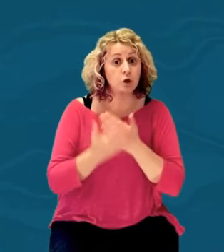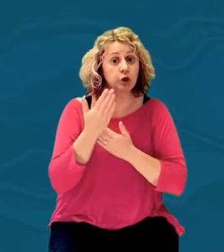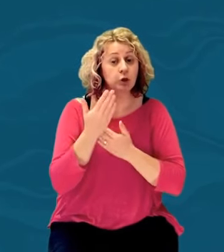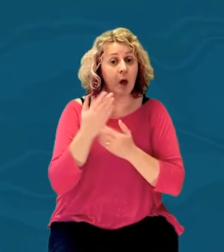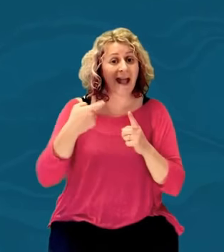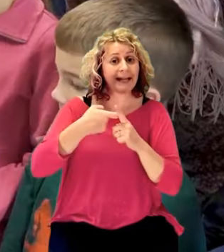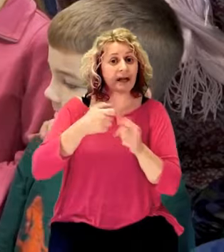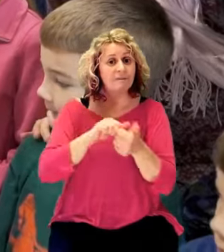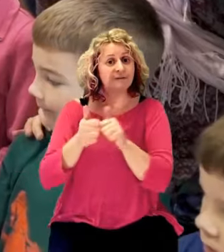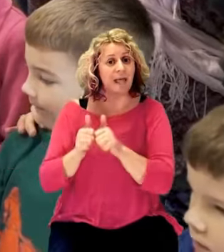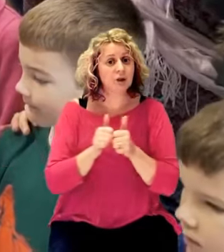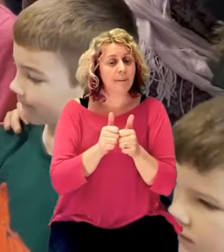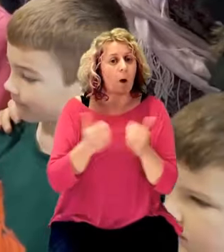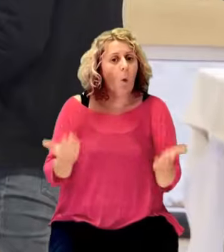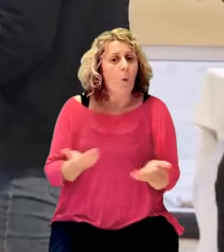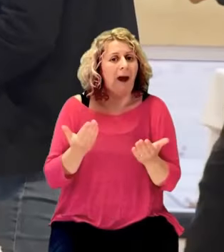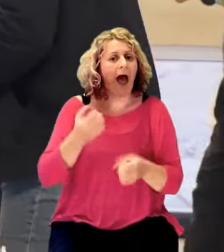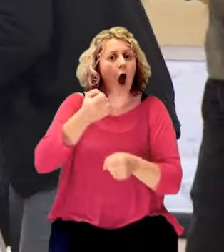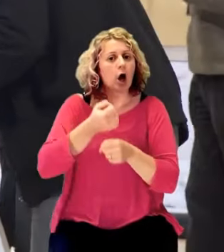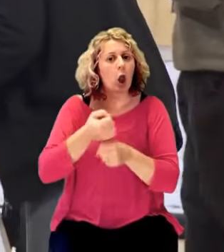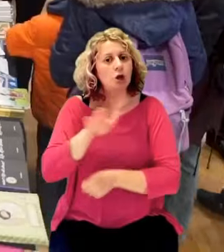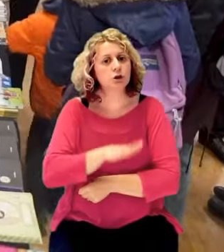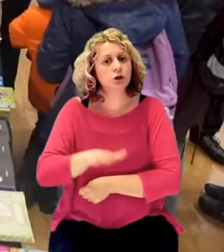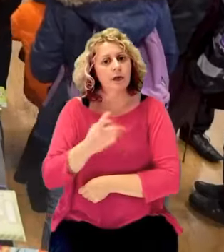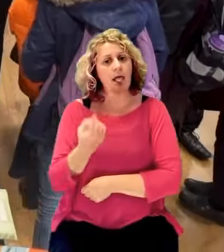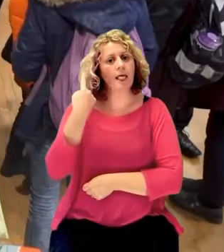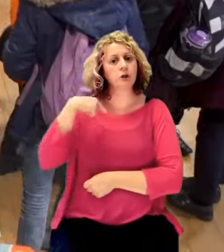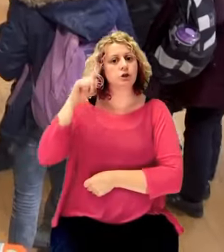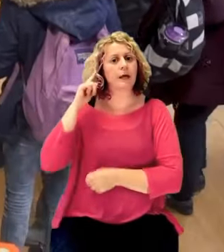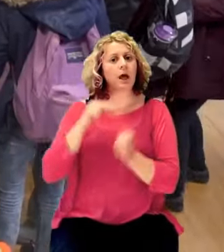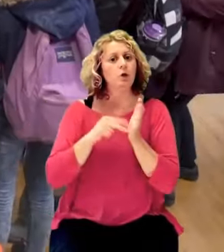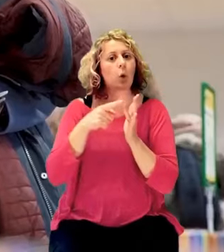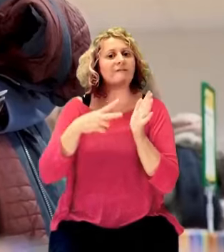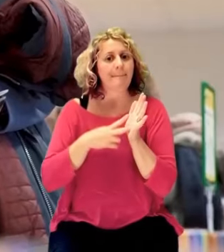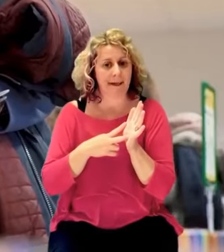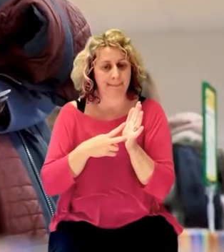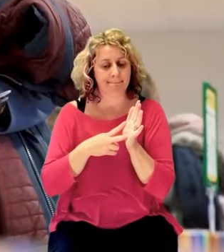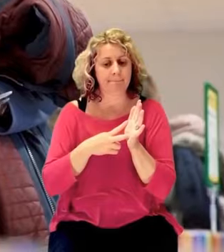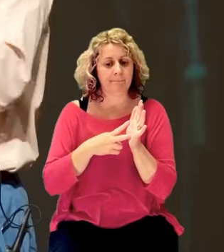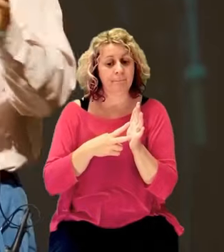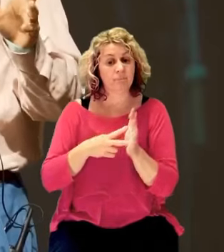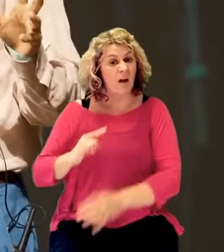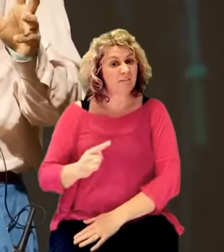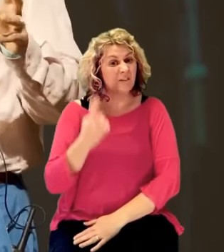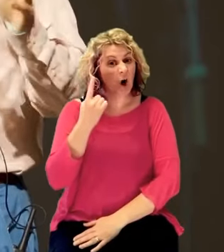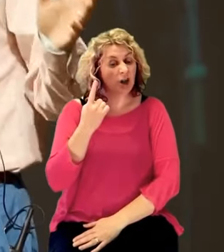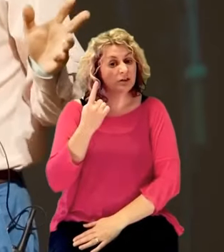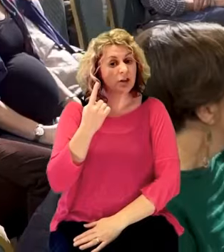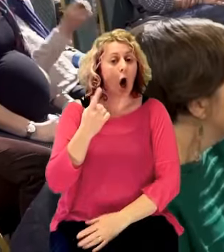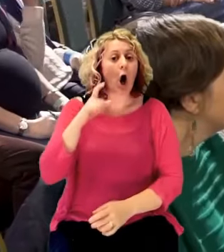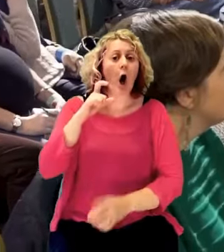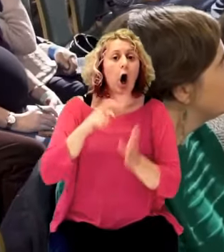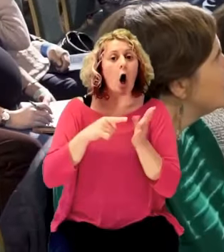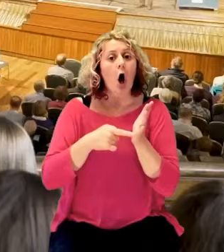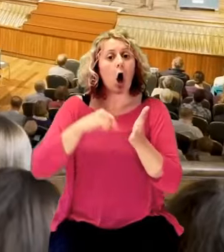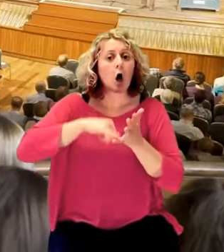One of the newest Keswick Fellowship events to be launched in the UK was in Gloucestershire last November. In 2019, we ran our